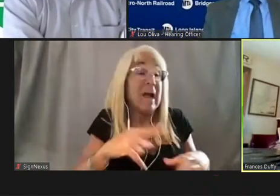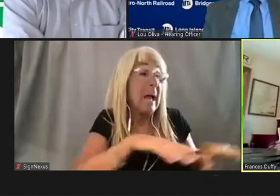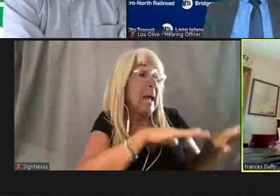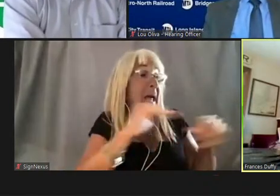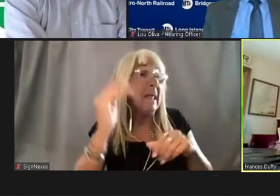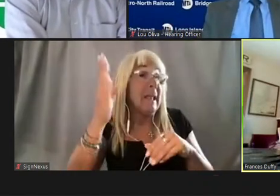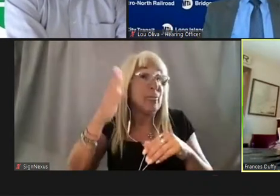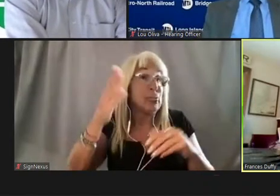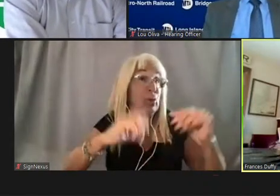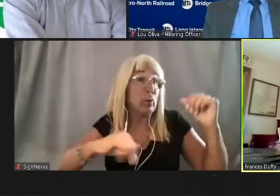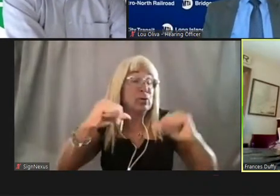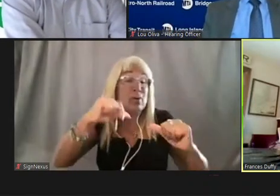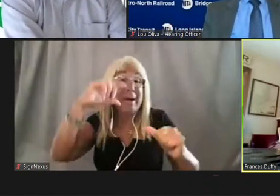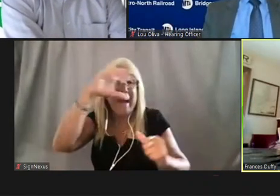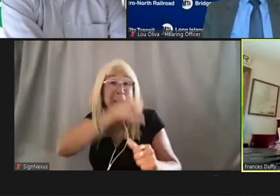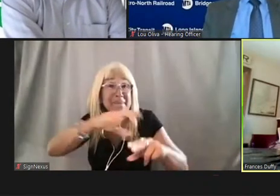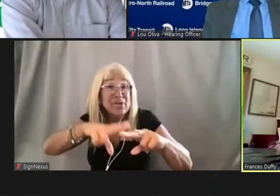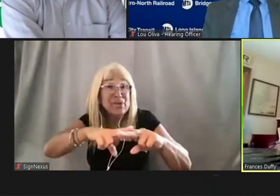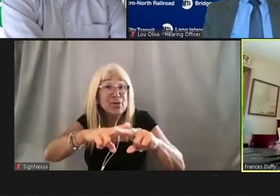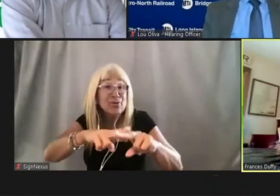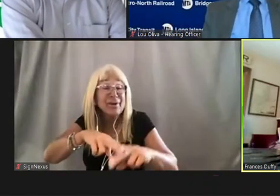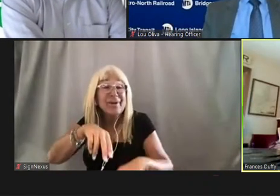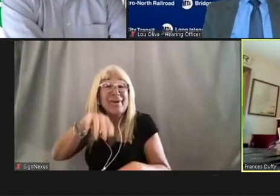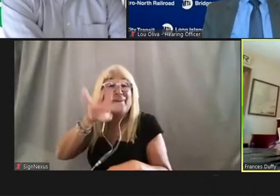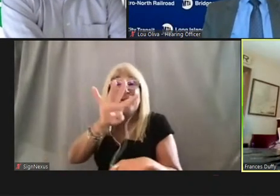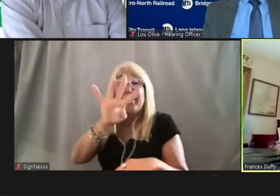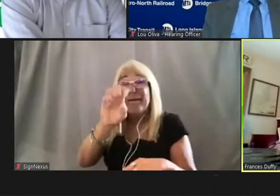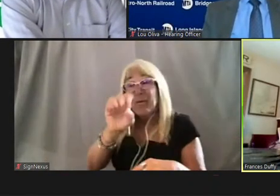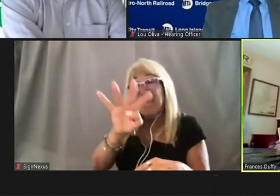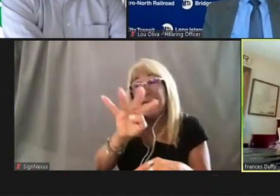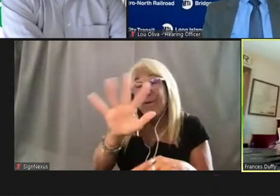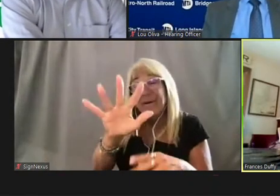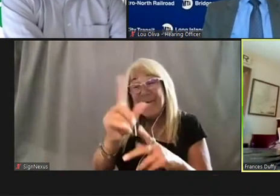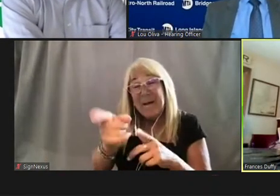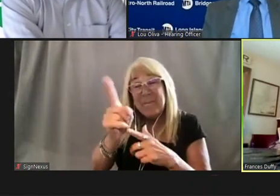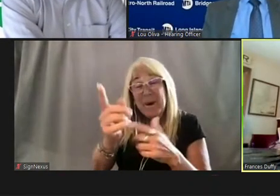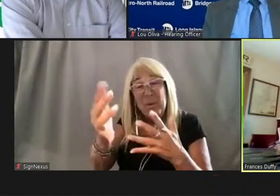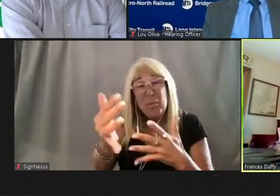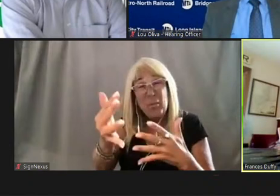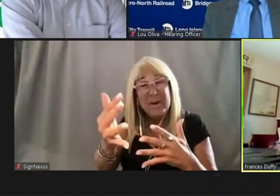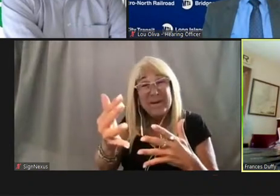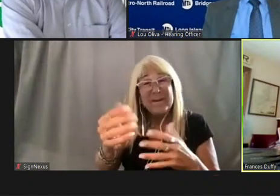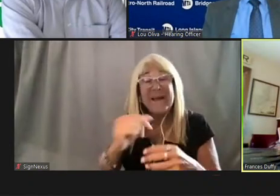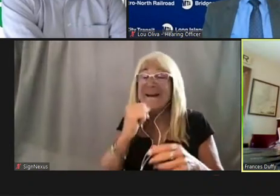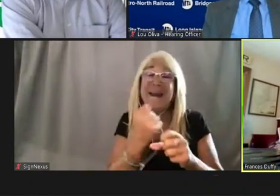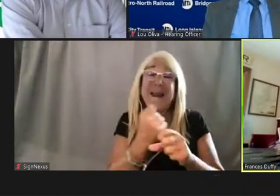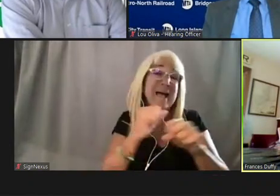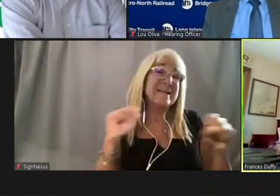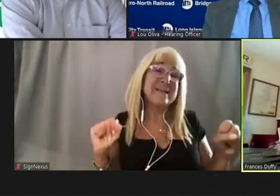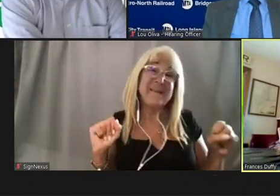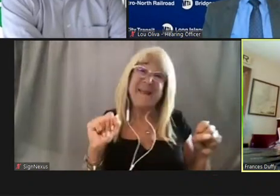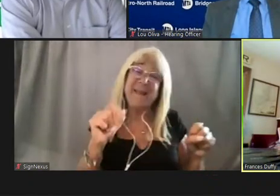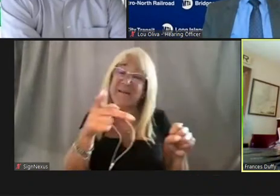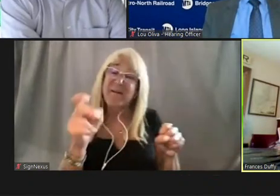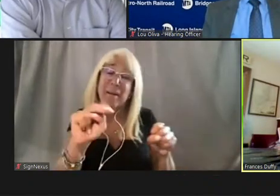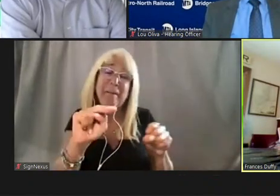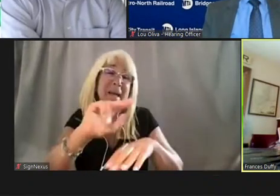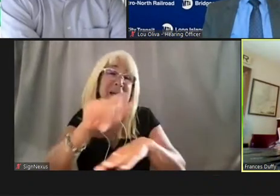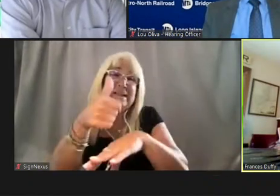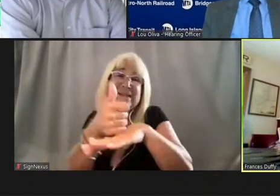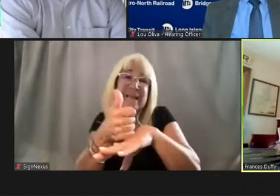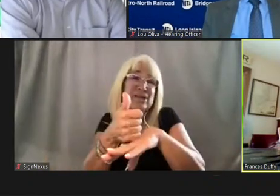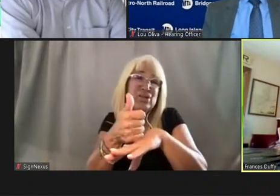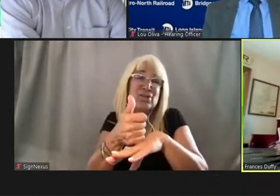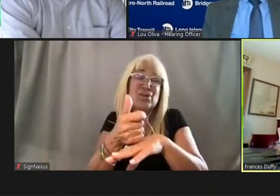I miss the train that I was hoping to get to it's a 40 45 minute wait for the next one in a very unsafe Penn Station or